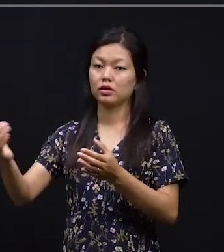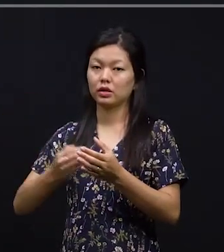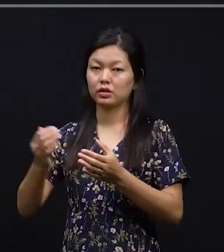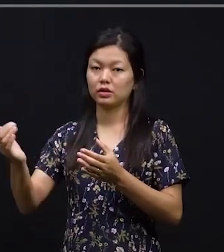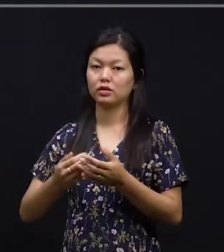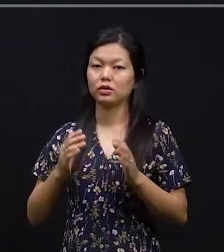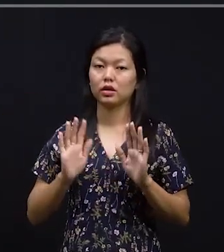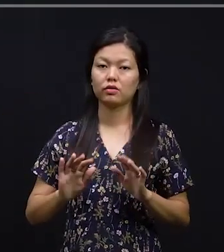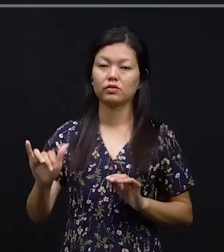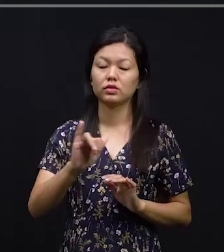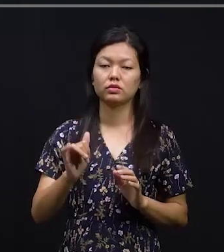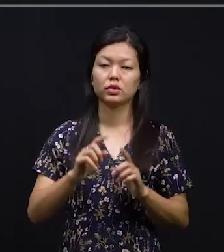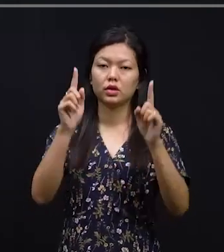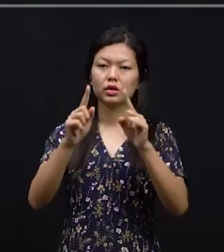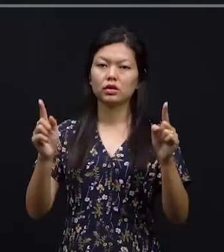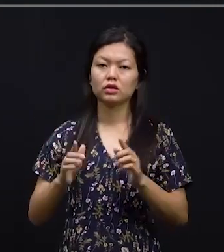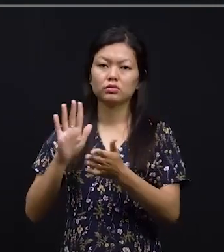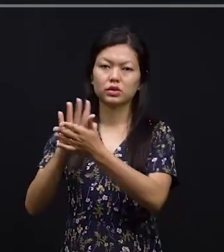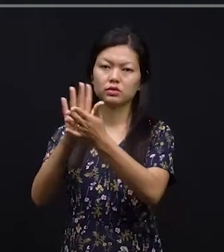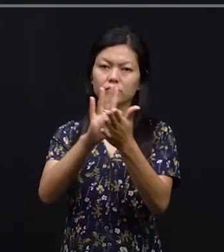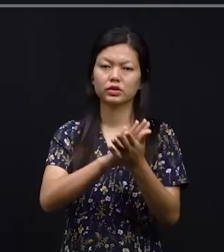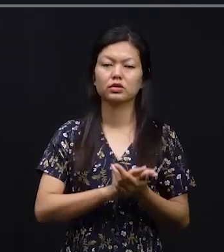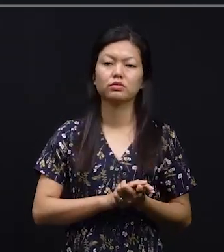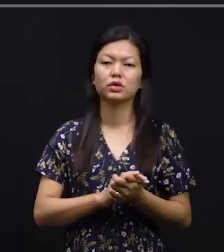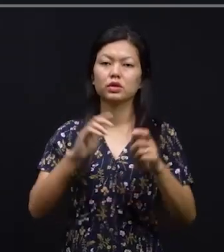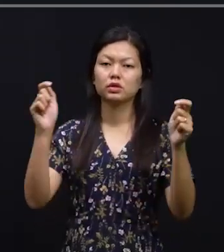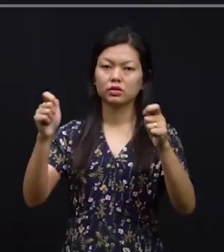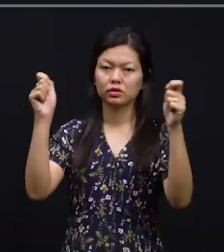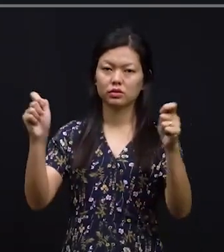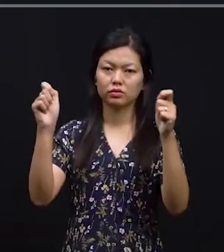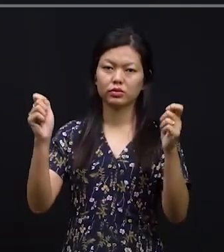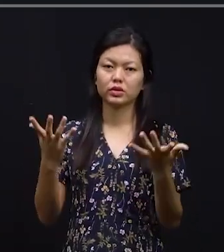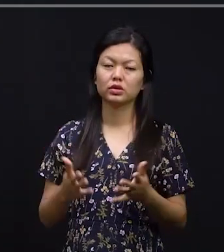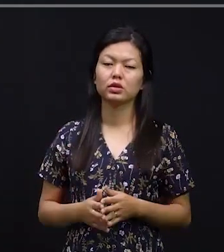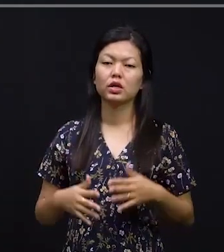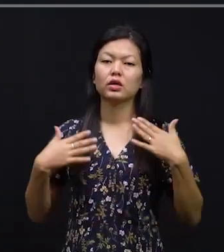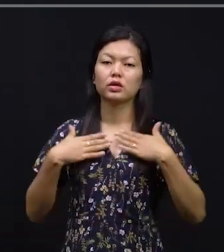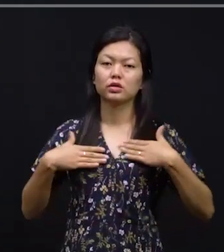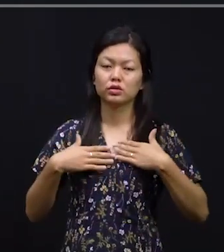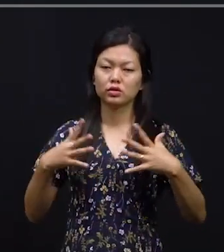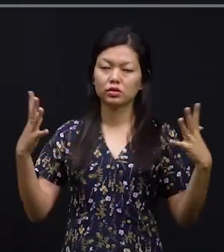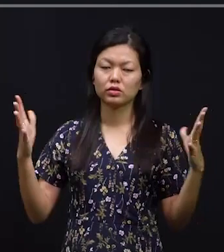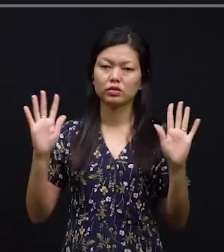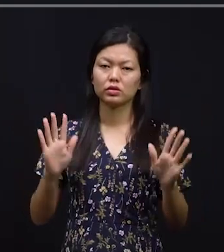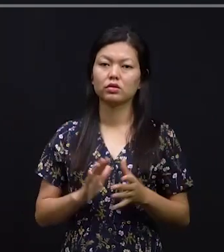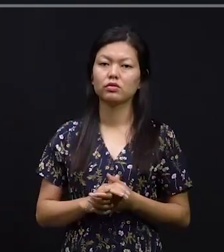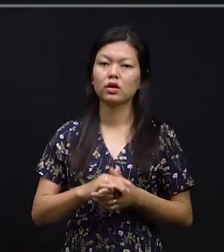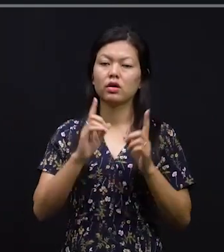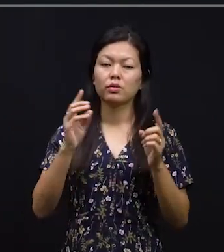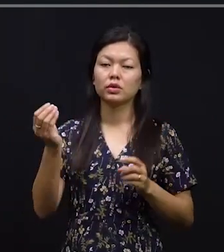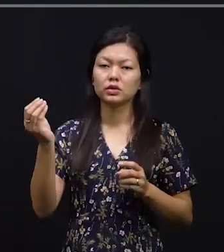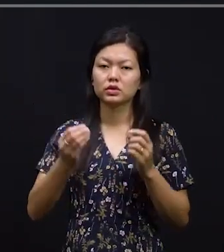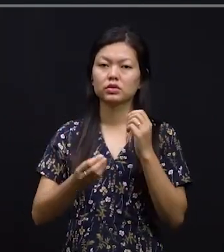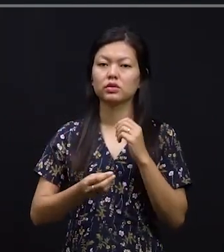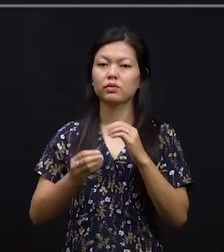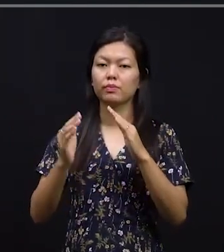the festival seasons come, there will be a lot of people who are celebrating and enjoying. But we know that some families are